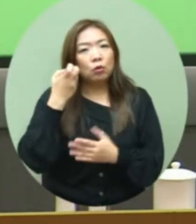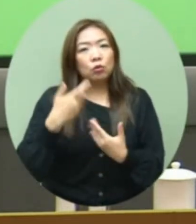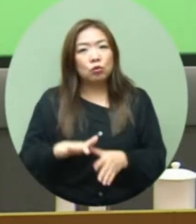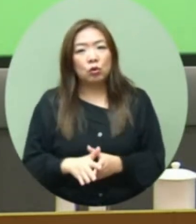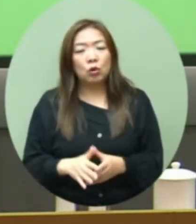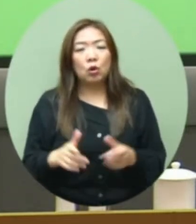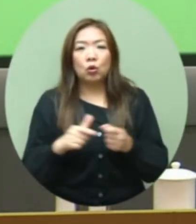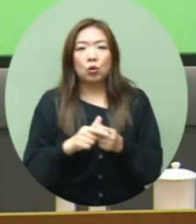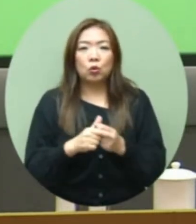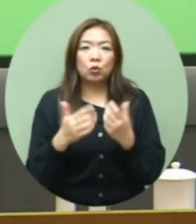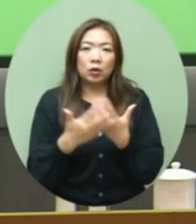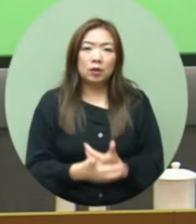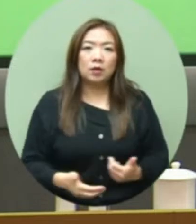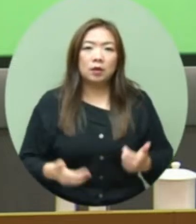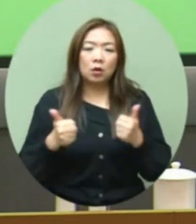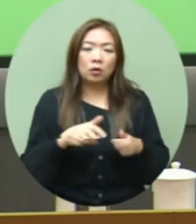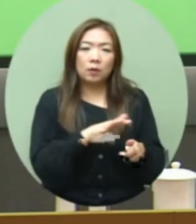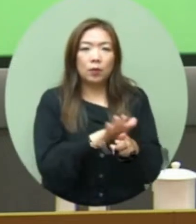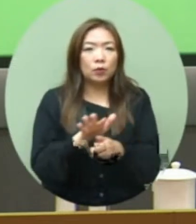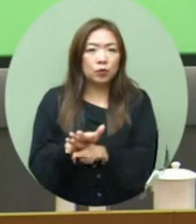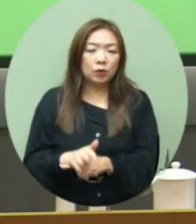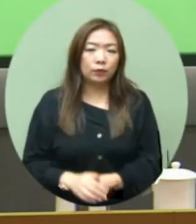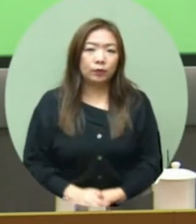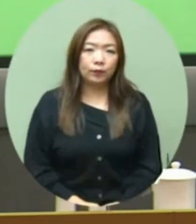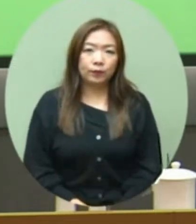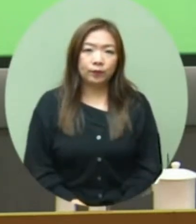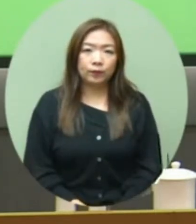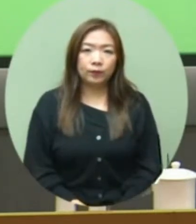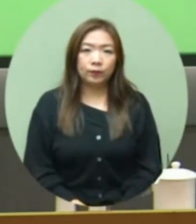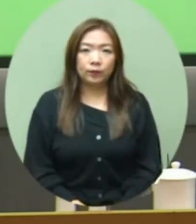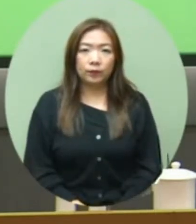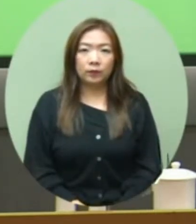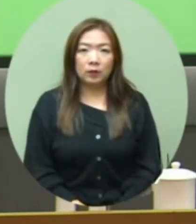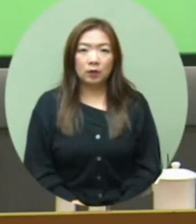We decide to make an adjustment, having fully considered